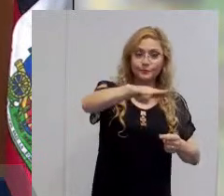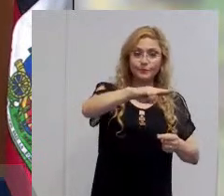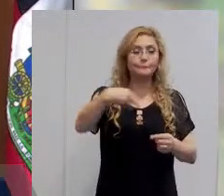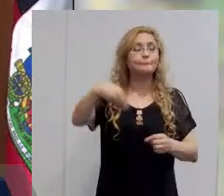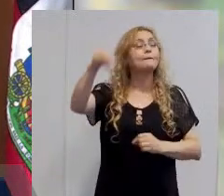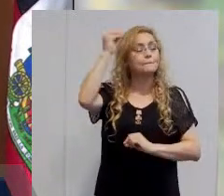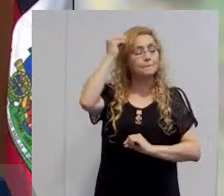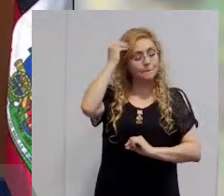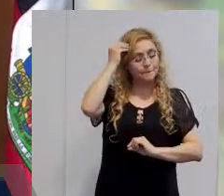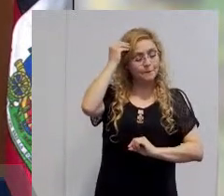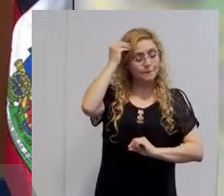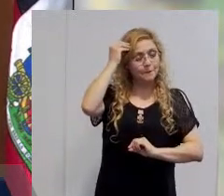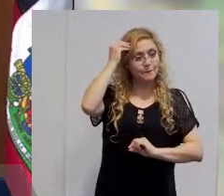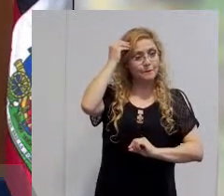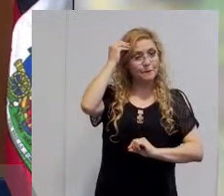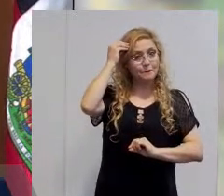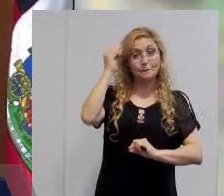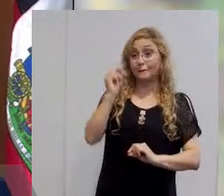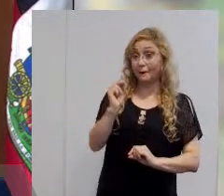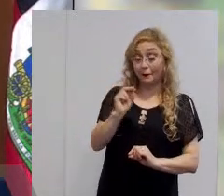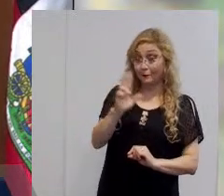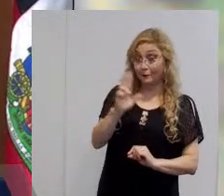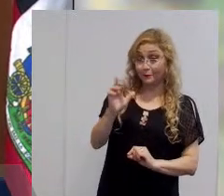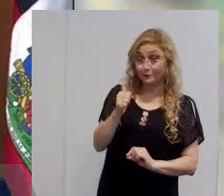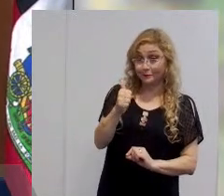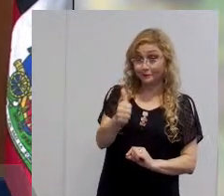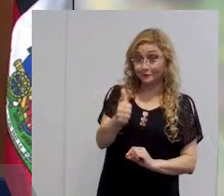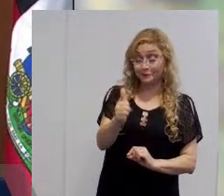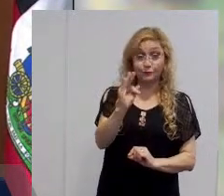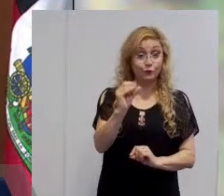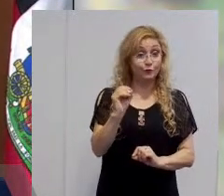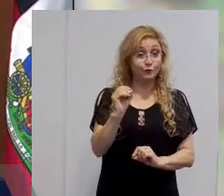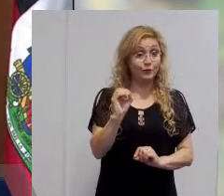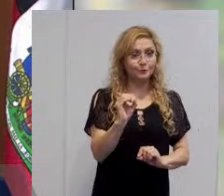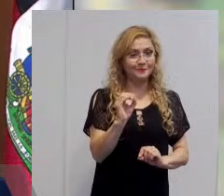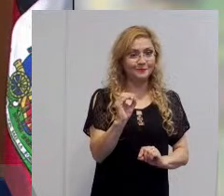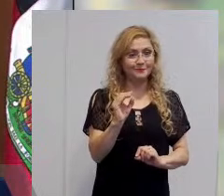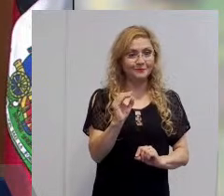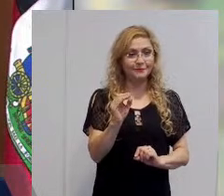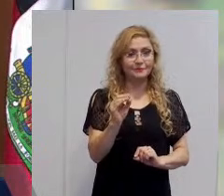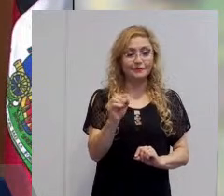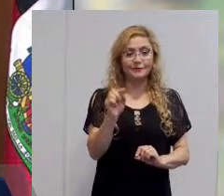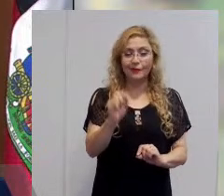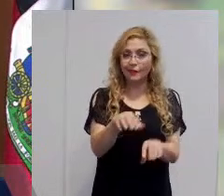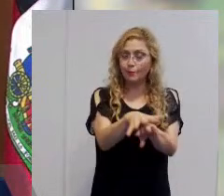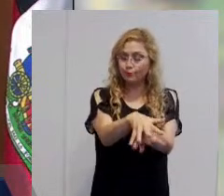pandemic. We believe, distinguished